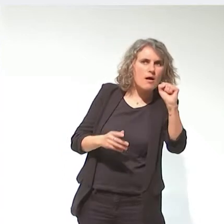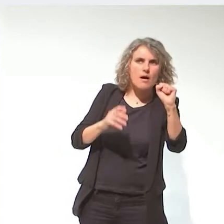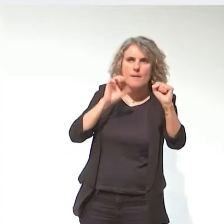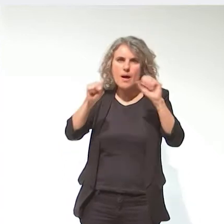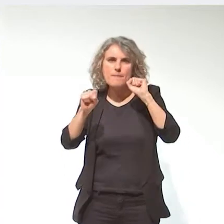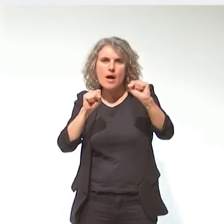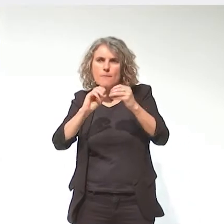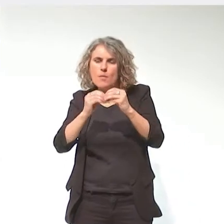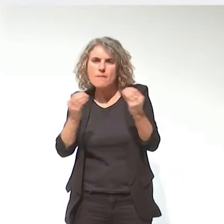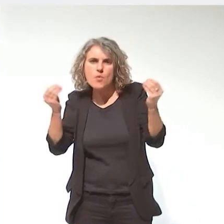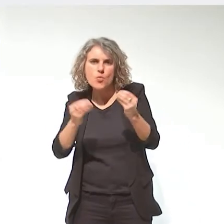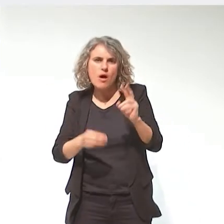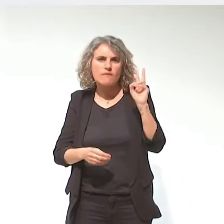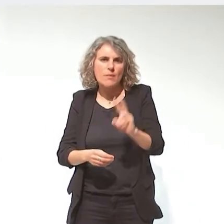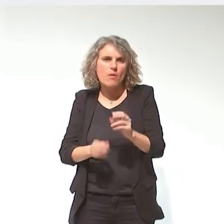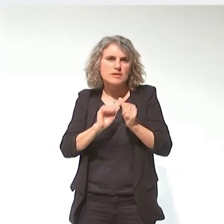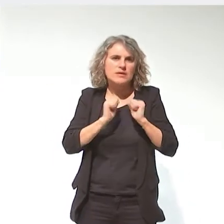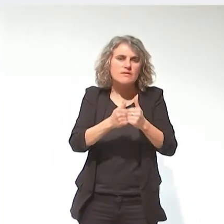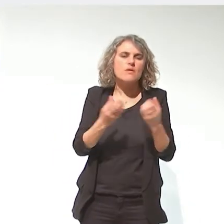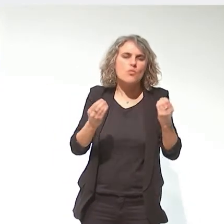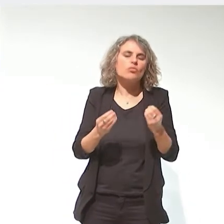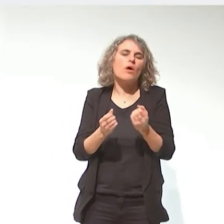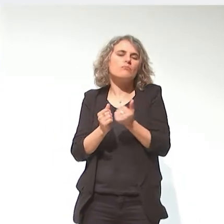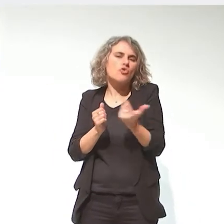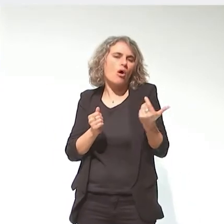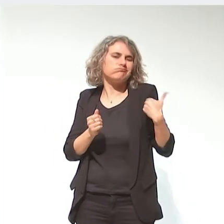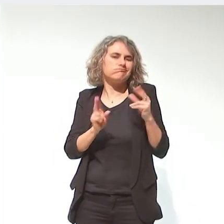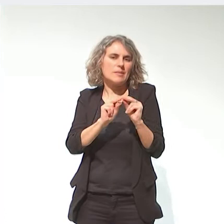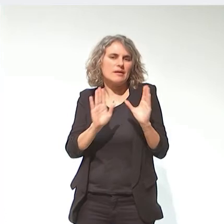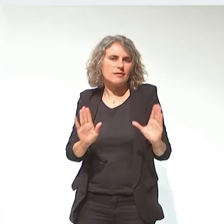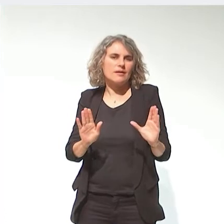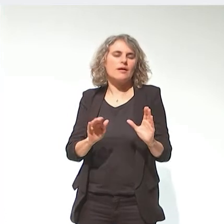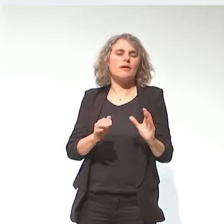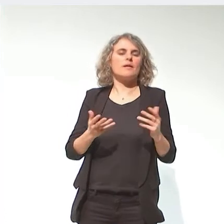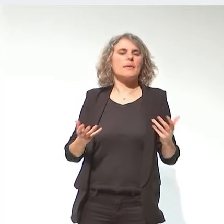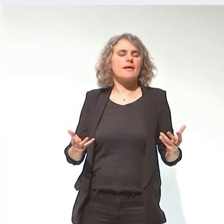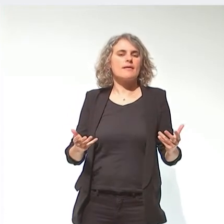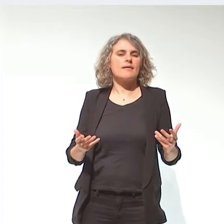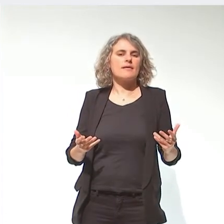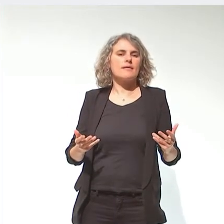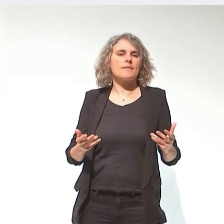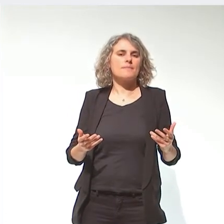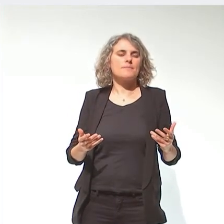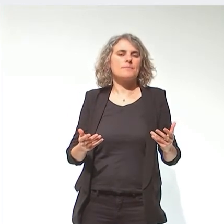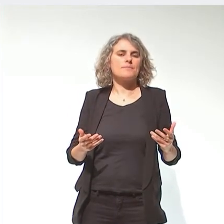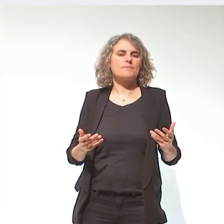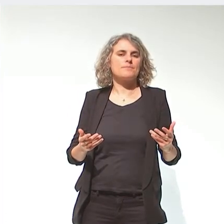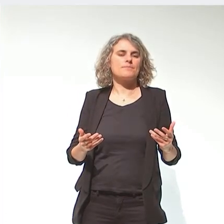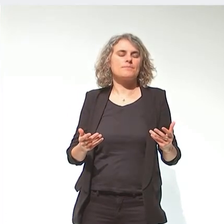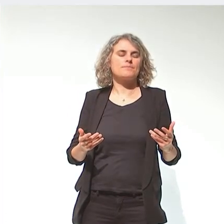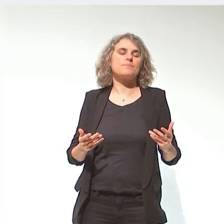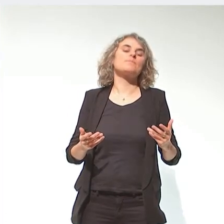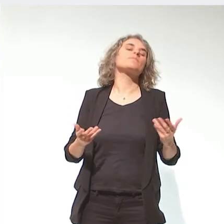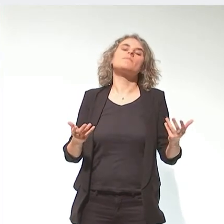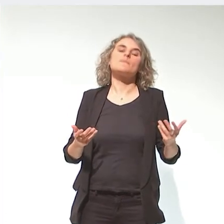are challenges. There's a couple more things, for example, when it comes with state entities, are they accessible, for example? The justice